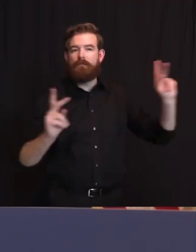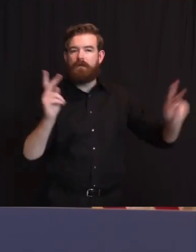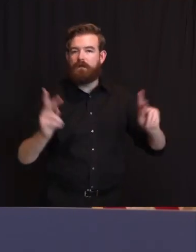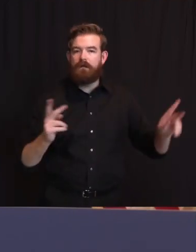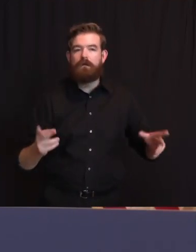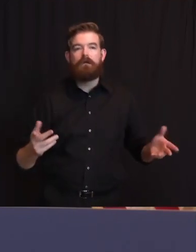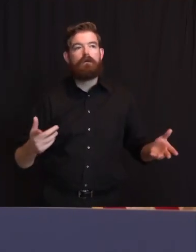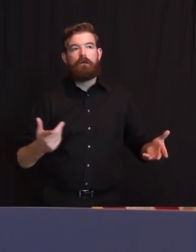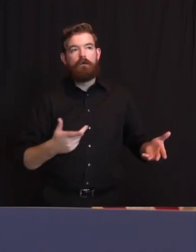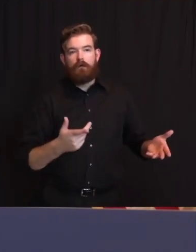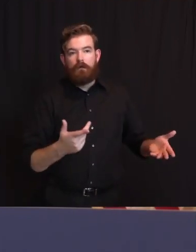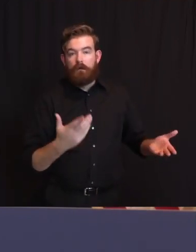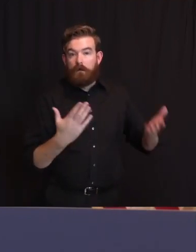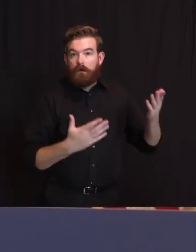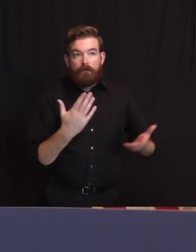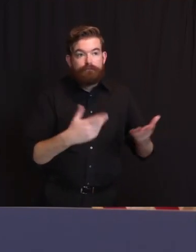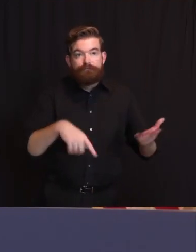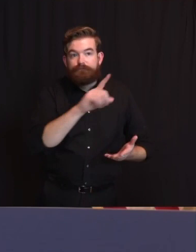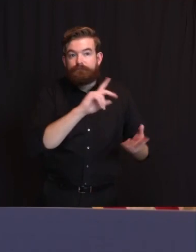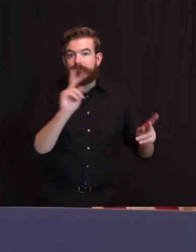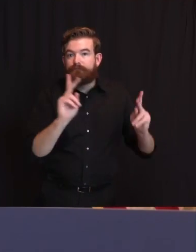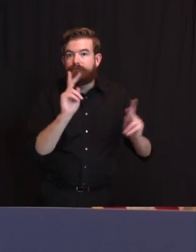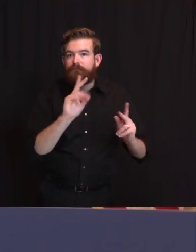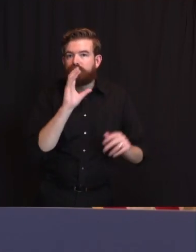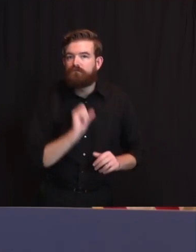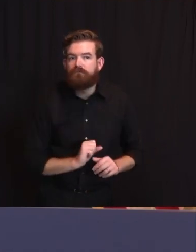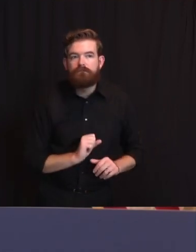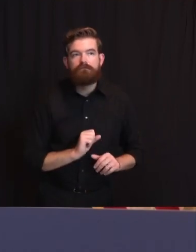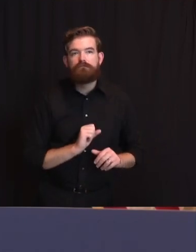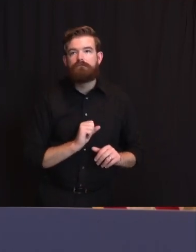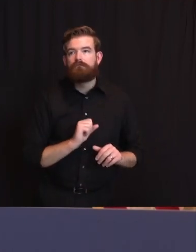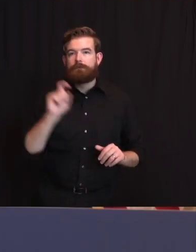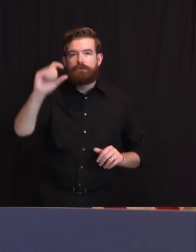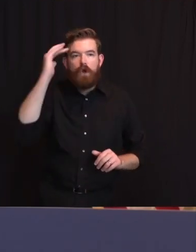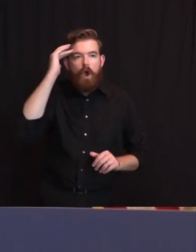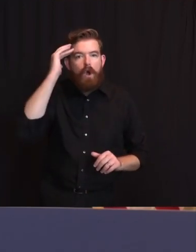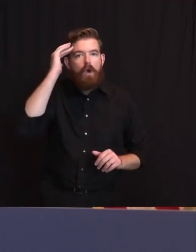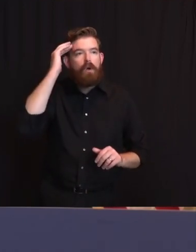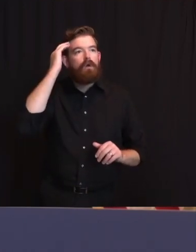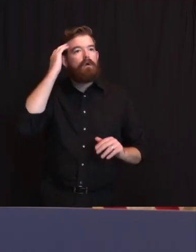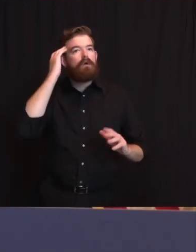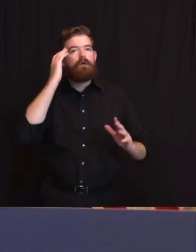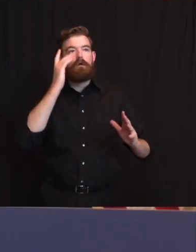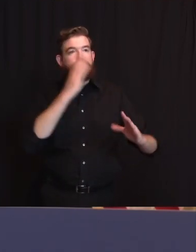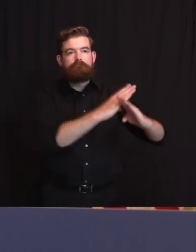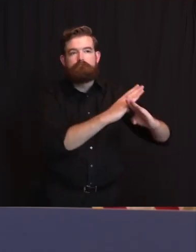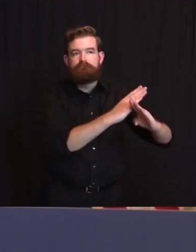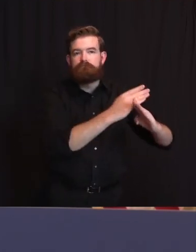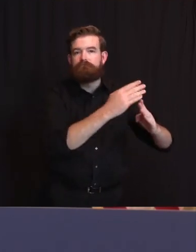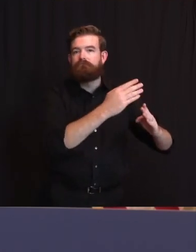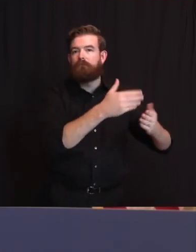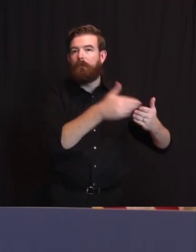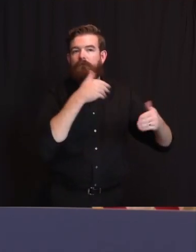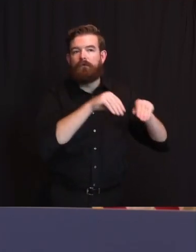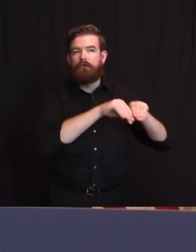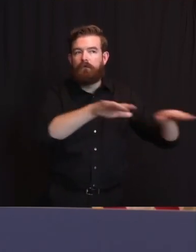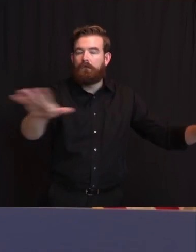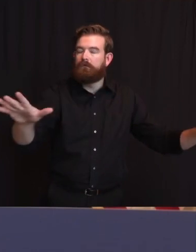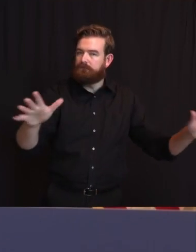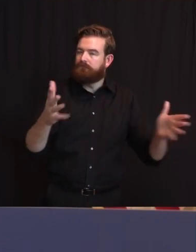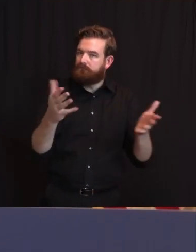or have underlying medical conditions. You owe it to them to help to keep them safe as well.